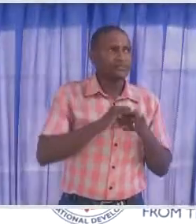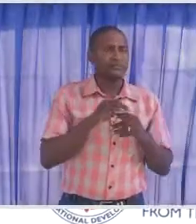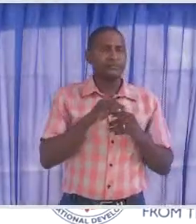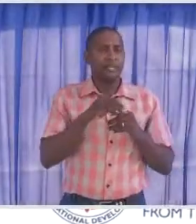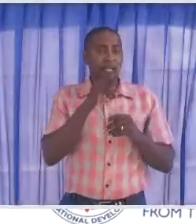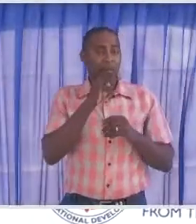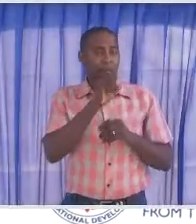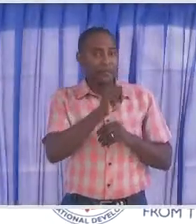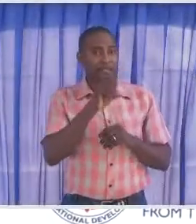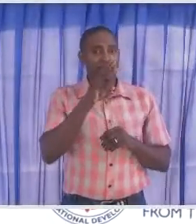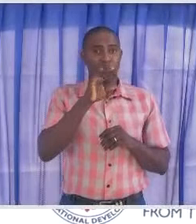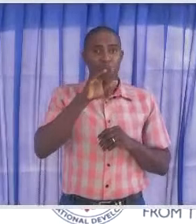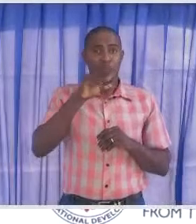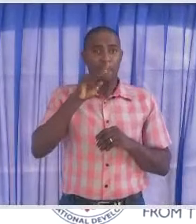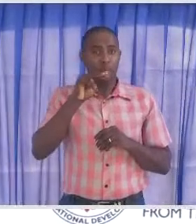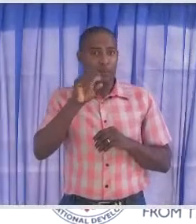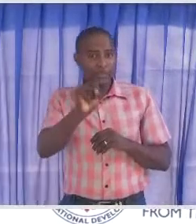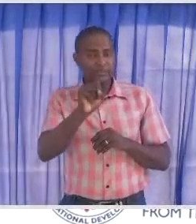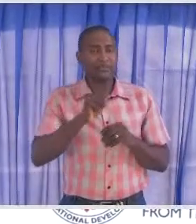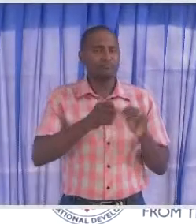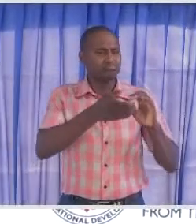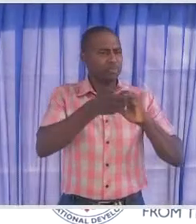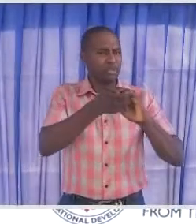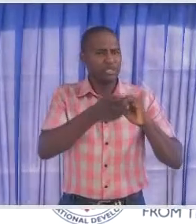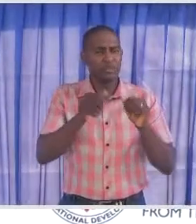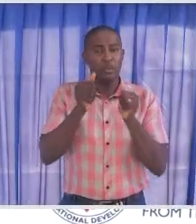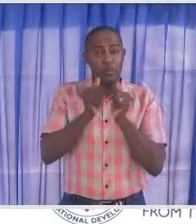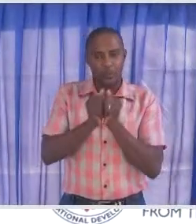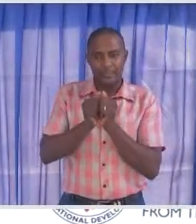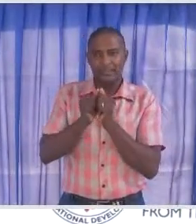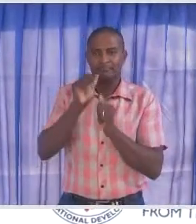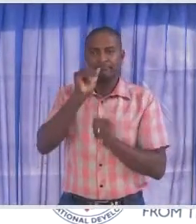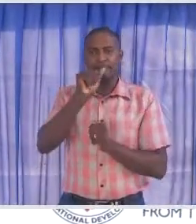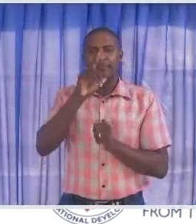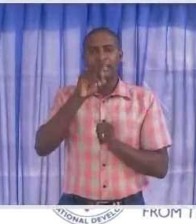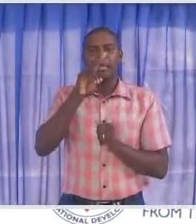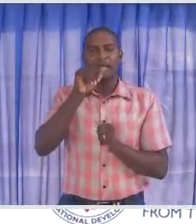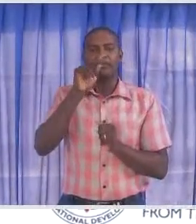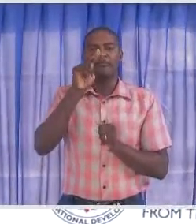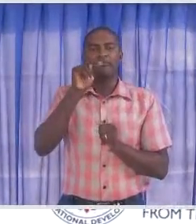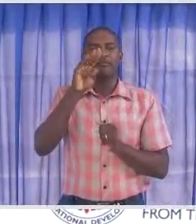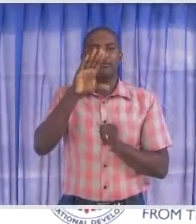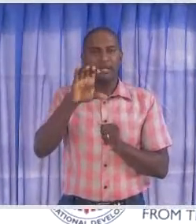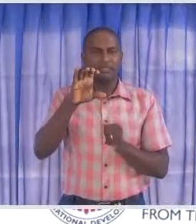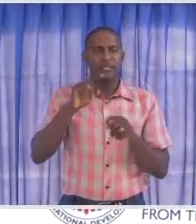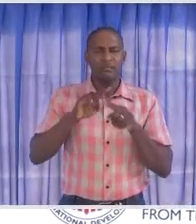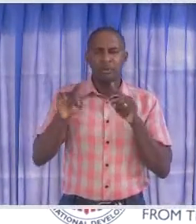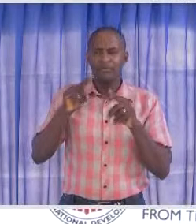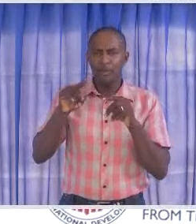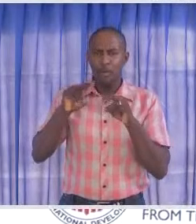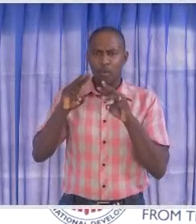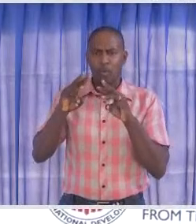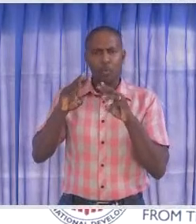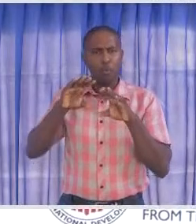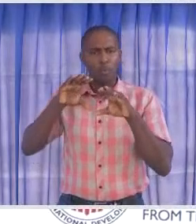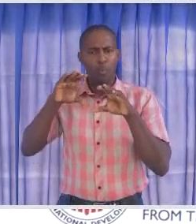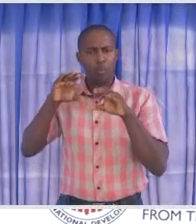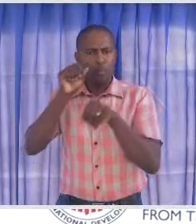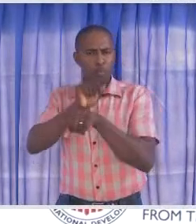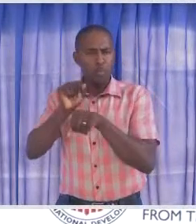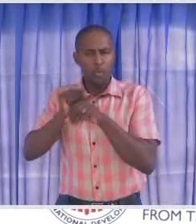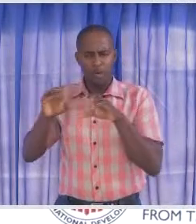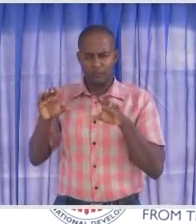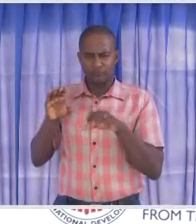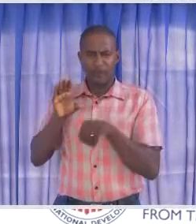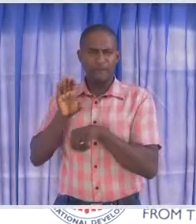will give you a little bit more on the partnership with Advance. But in terms of workforce development, this program